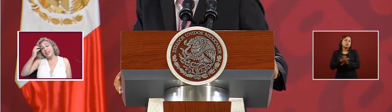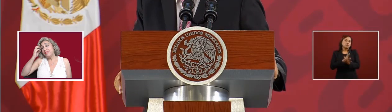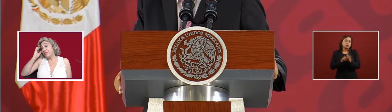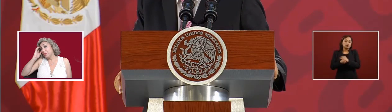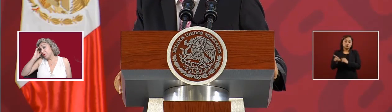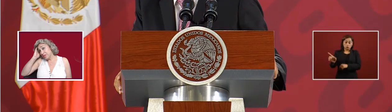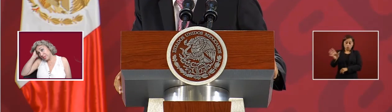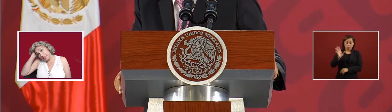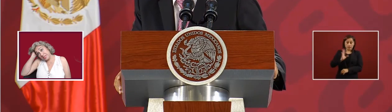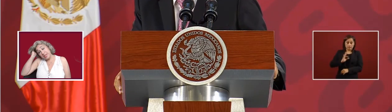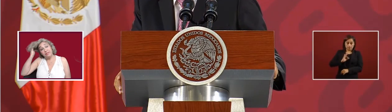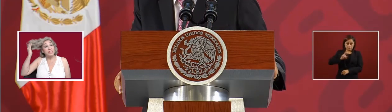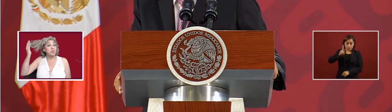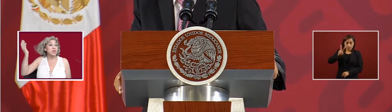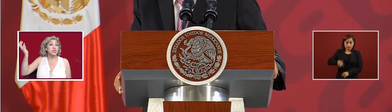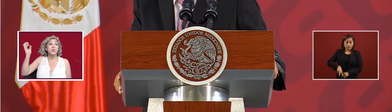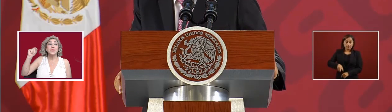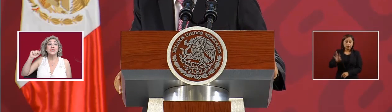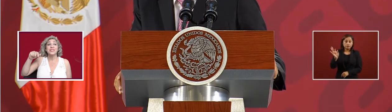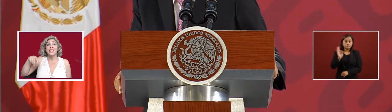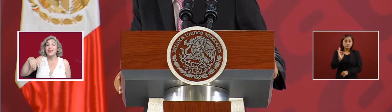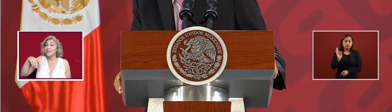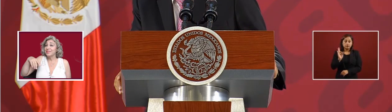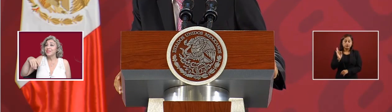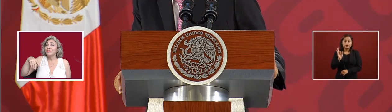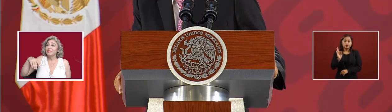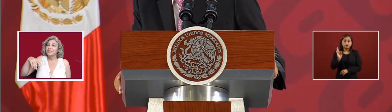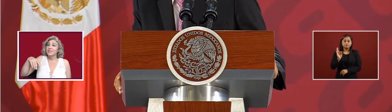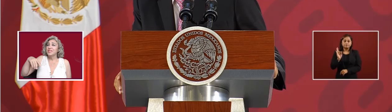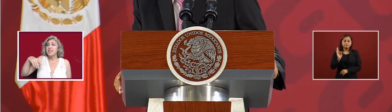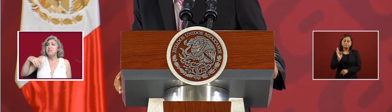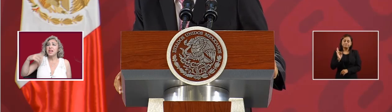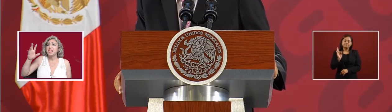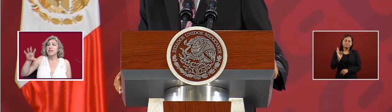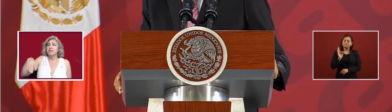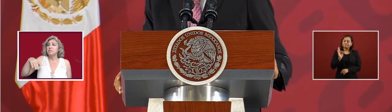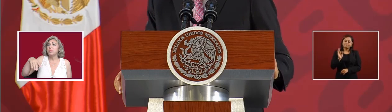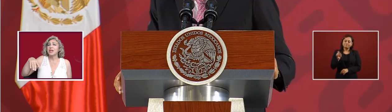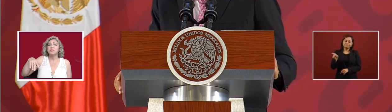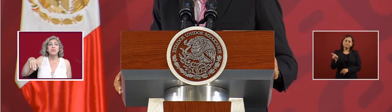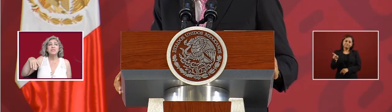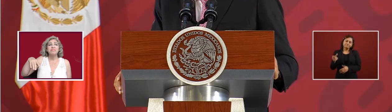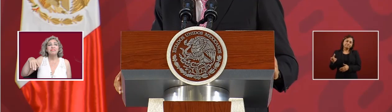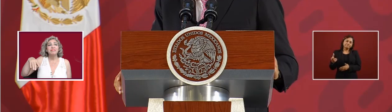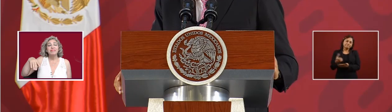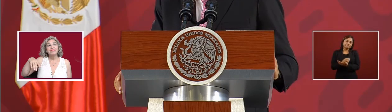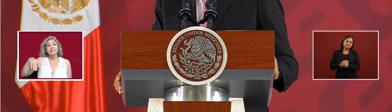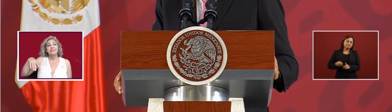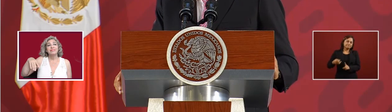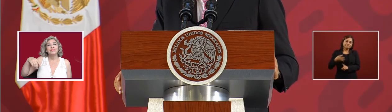if it were true what you're saying they're not going to prosper